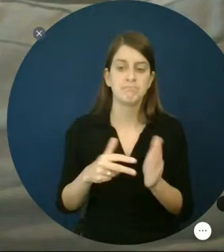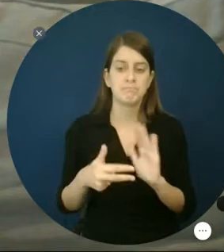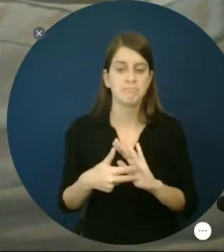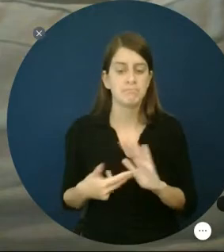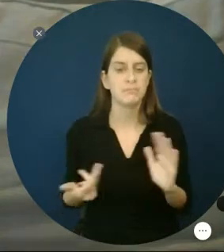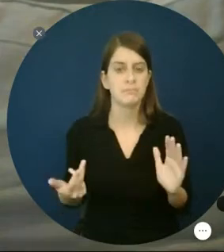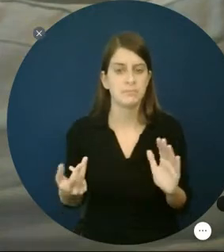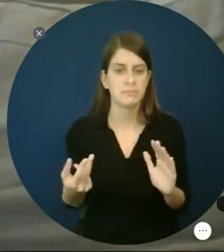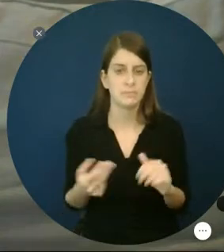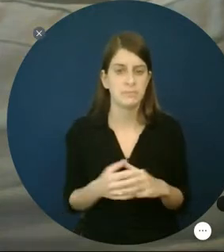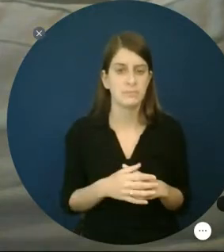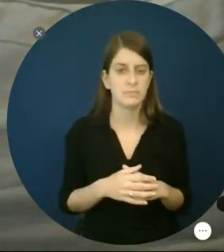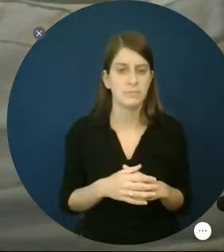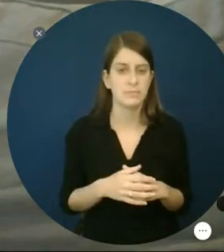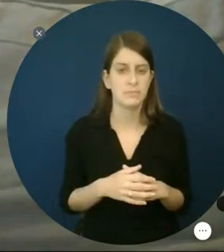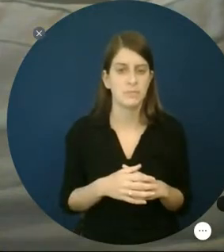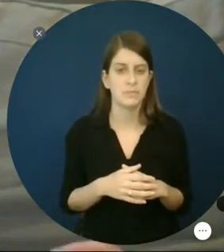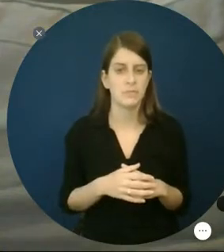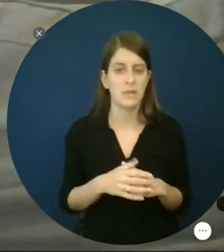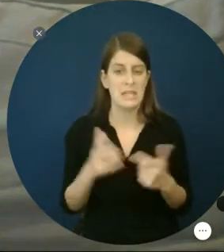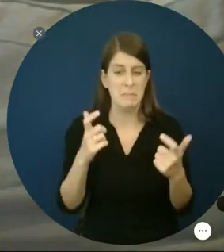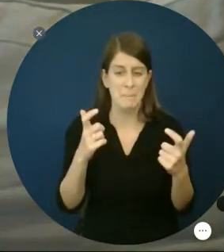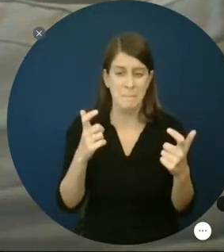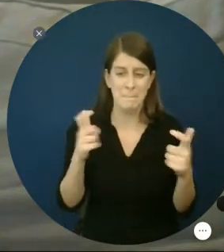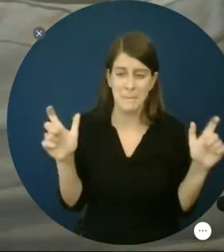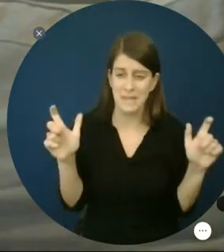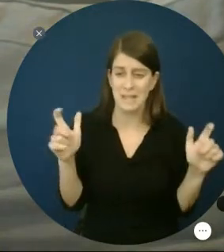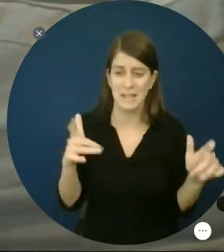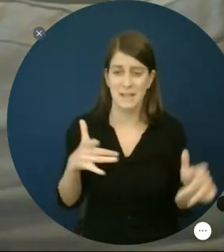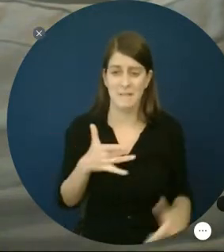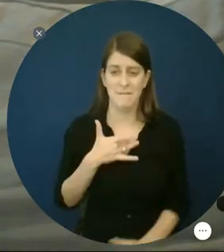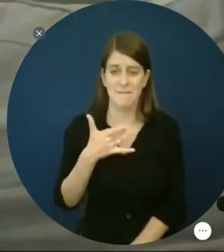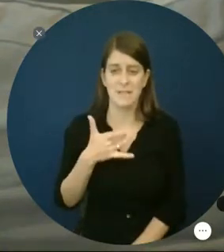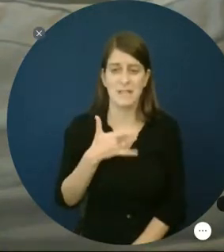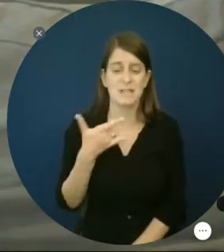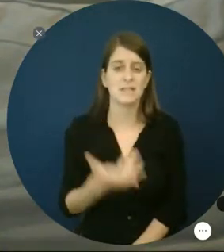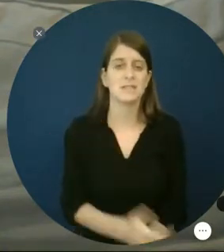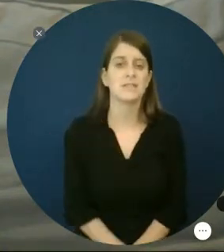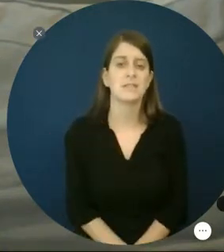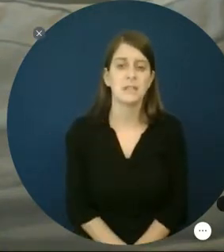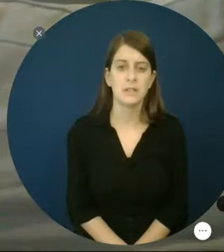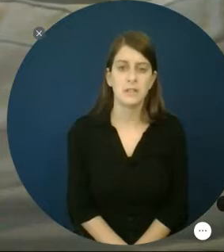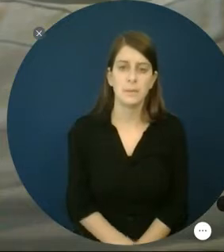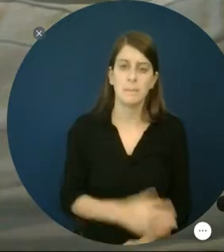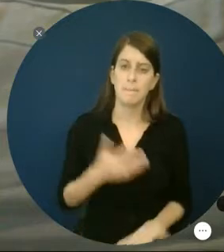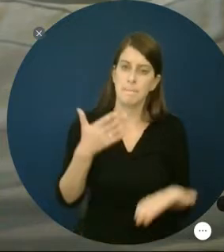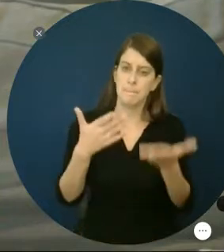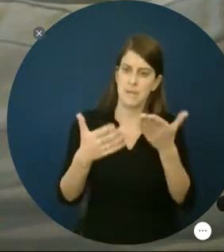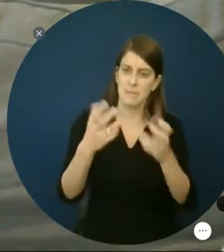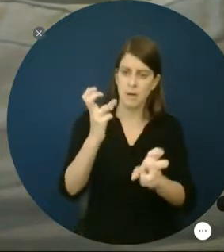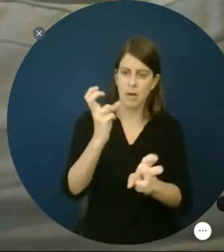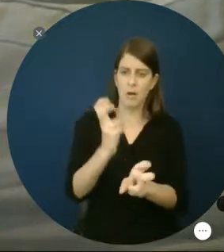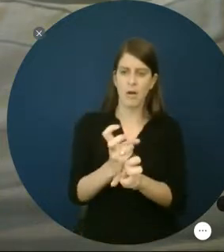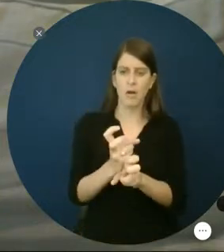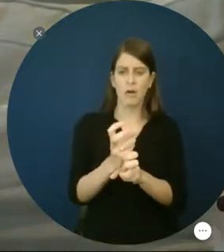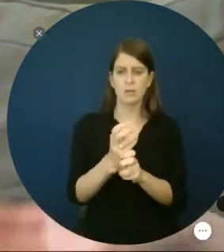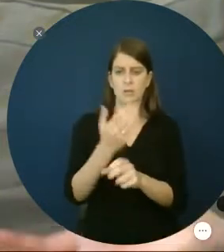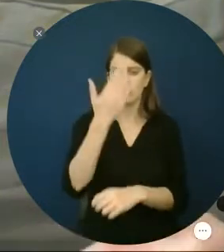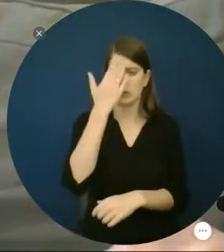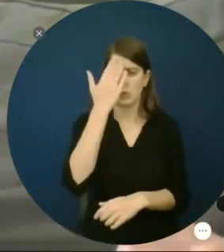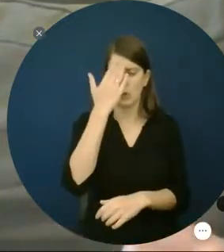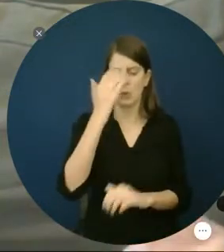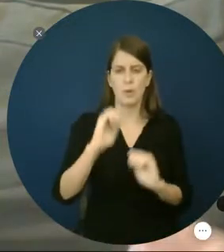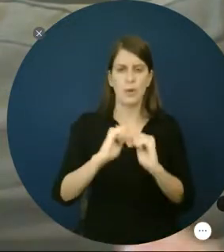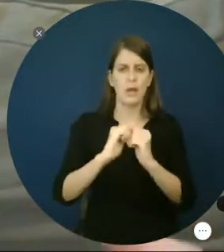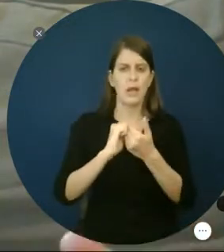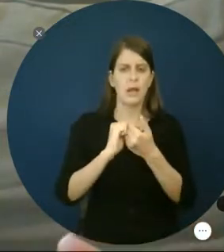tend to have very big feelings in our bodies. Big feelings that may be hard to know kind of how to let out,